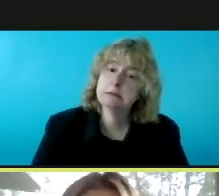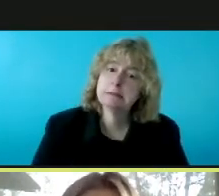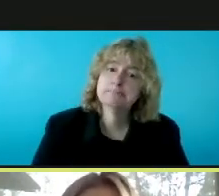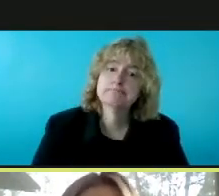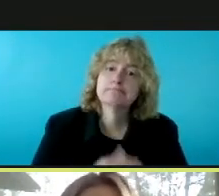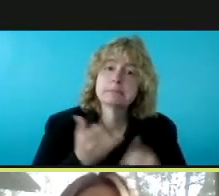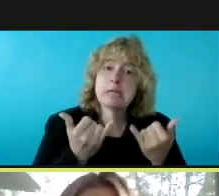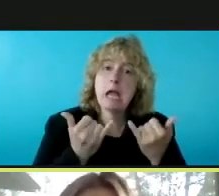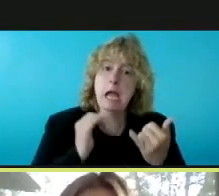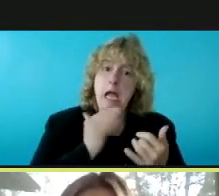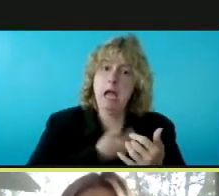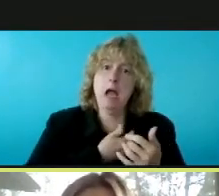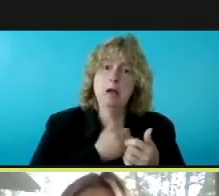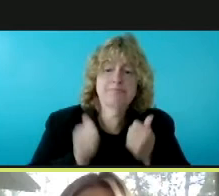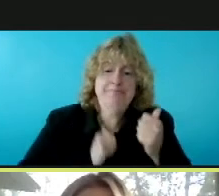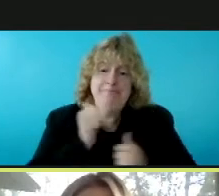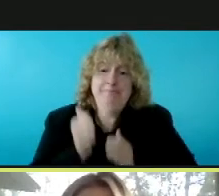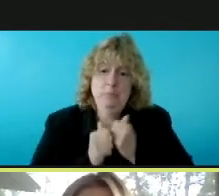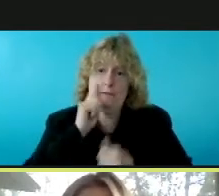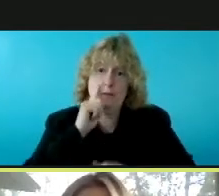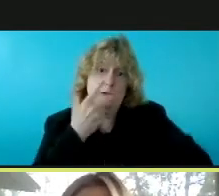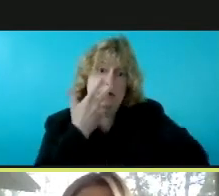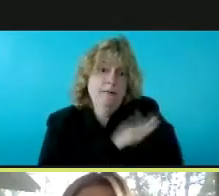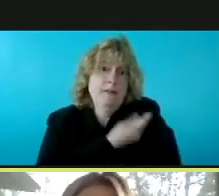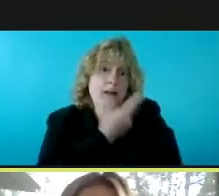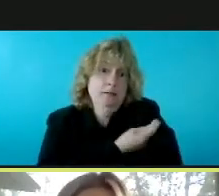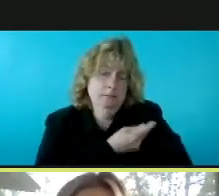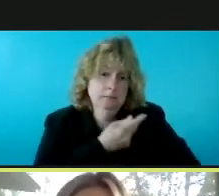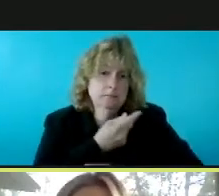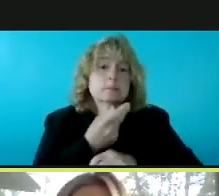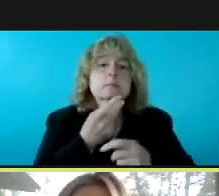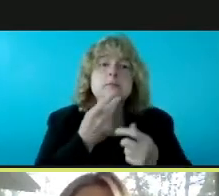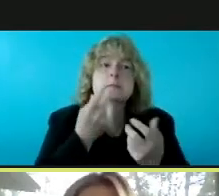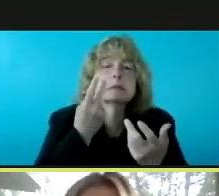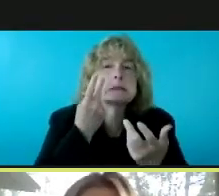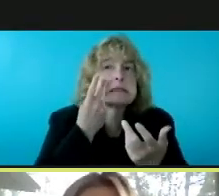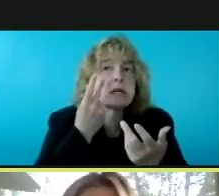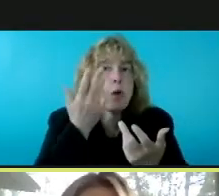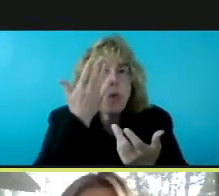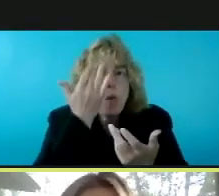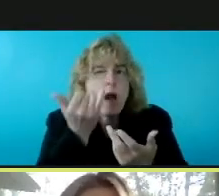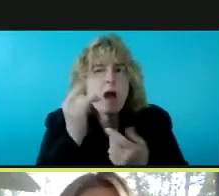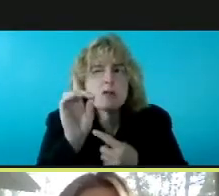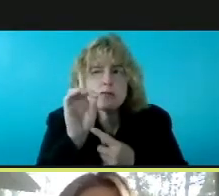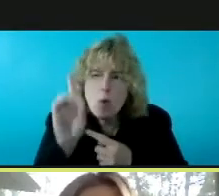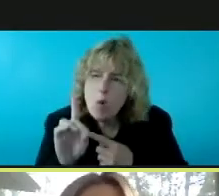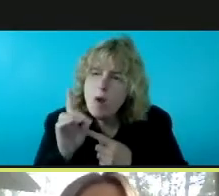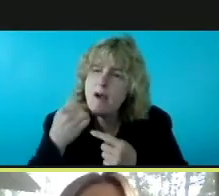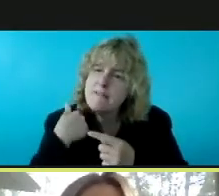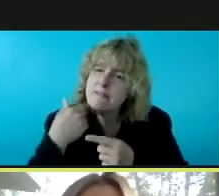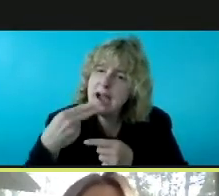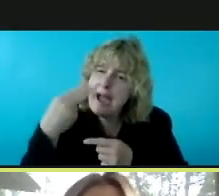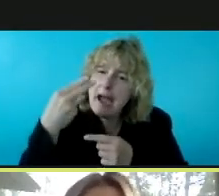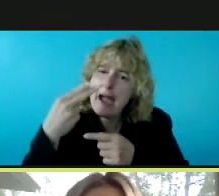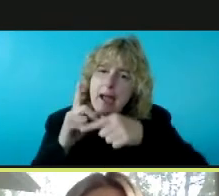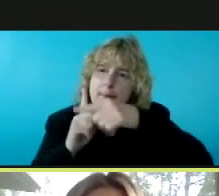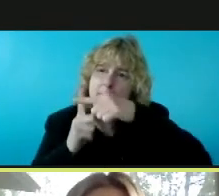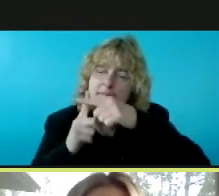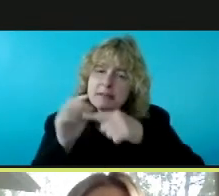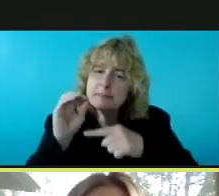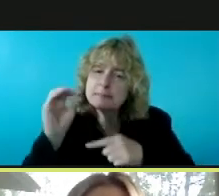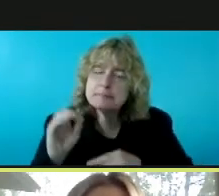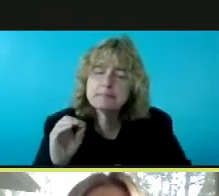vaccination efforts and some of the differences that we see why Detroit may be having a higher positivity rate. So the city of